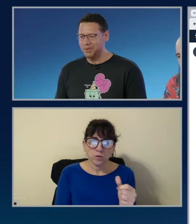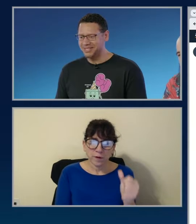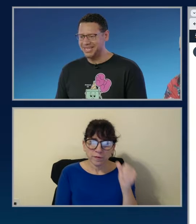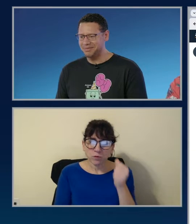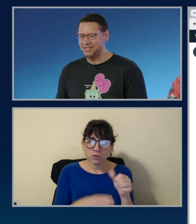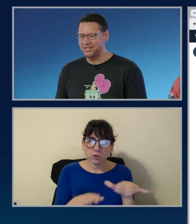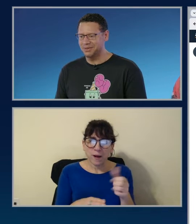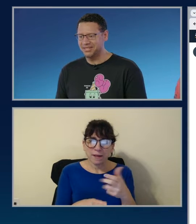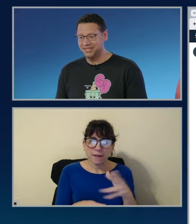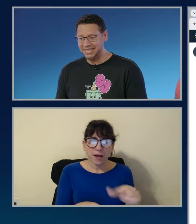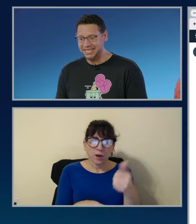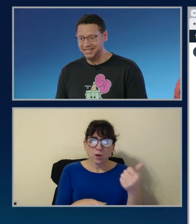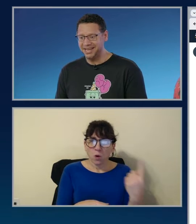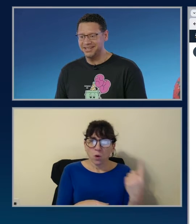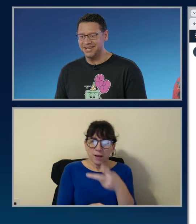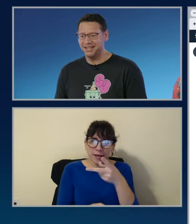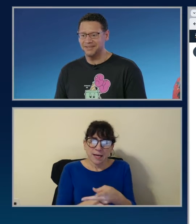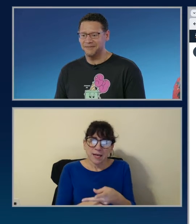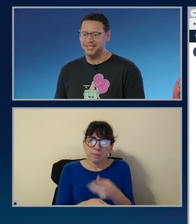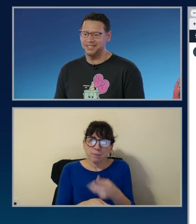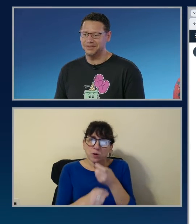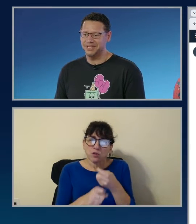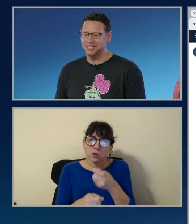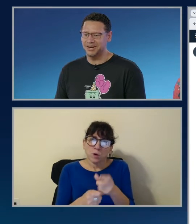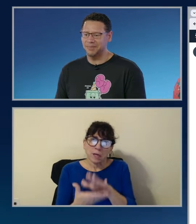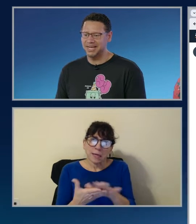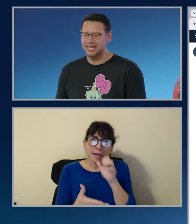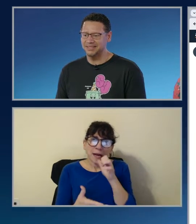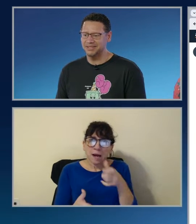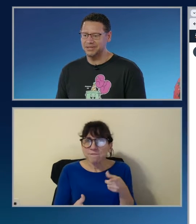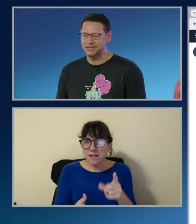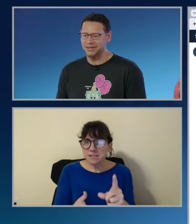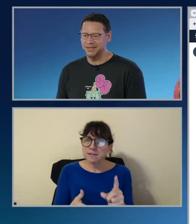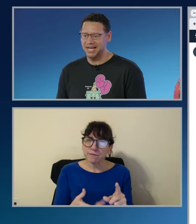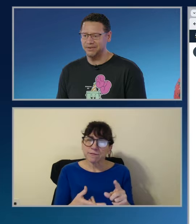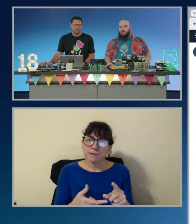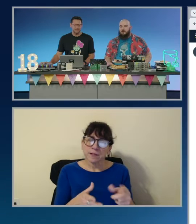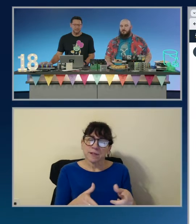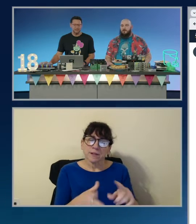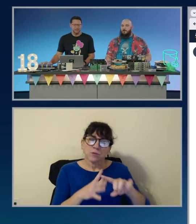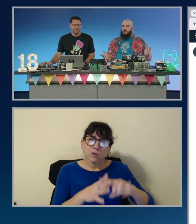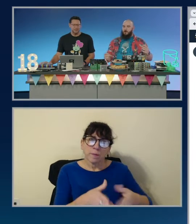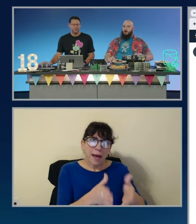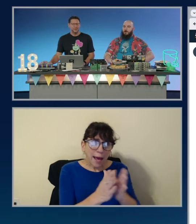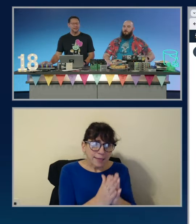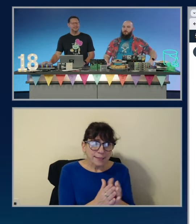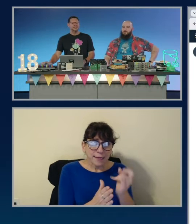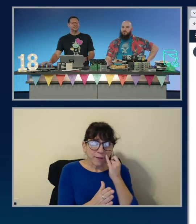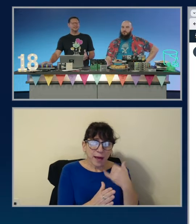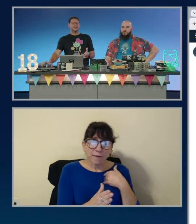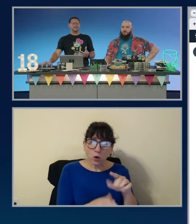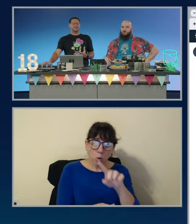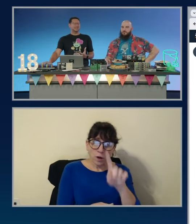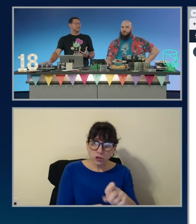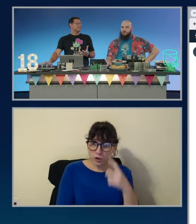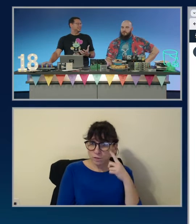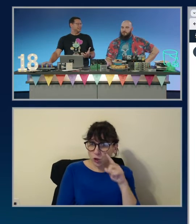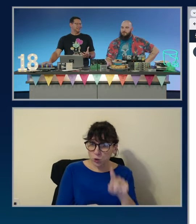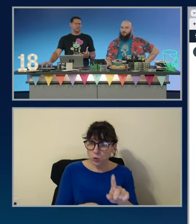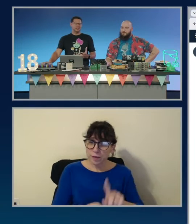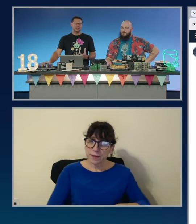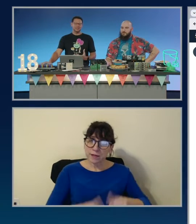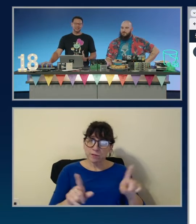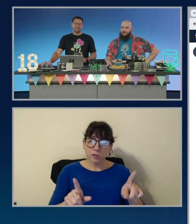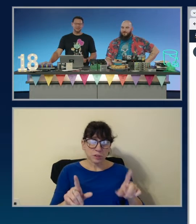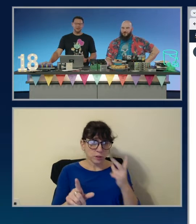You always keep the jokes clean and not offensive, and you start by asking the user if they have a question for you. Okay. So the difference that we can see